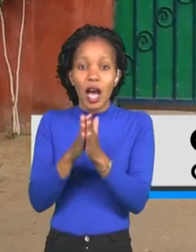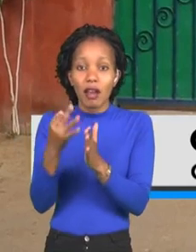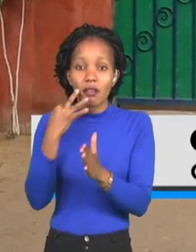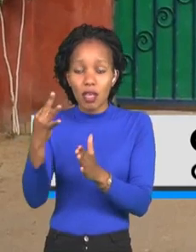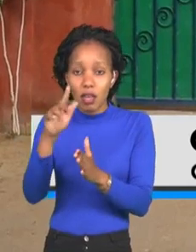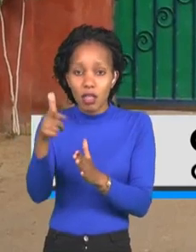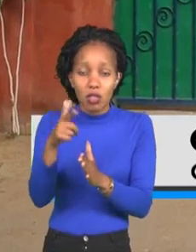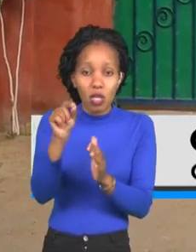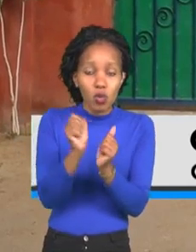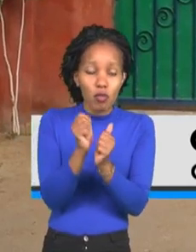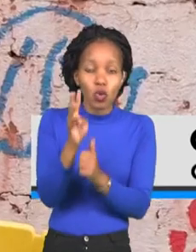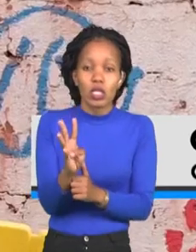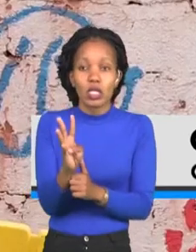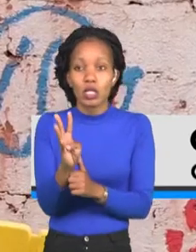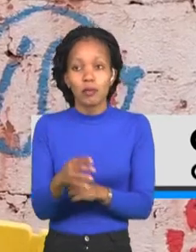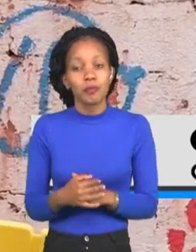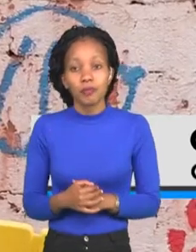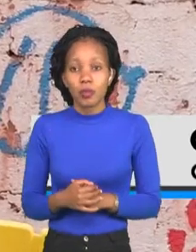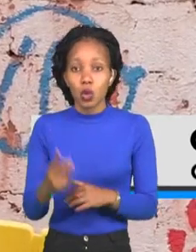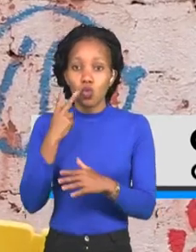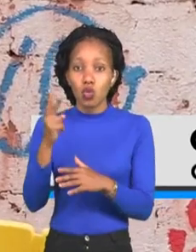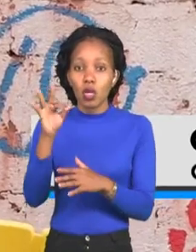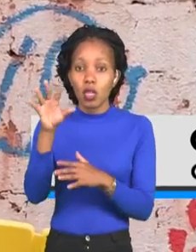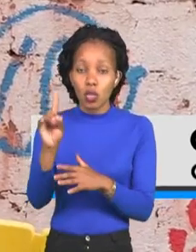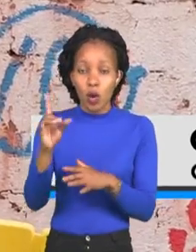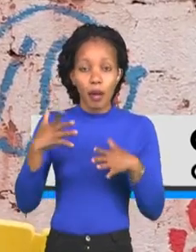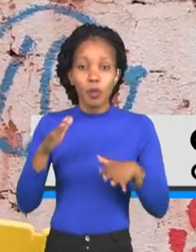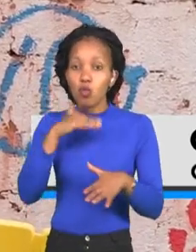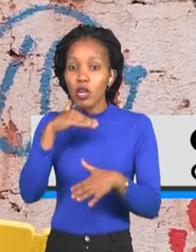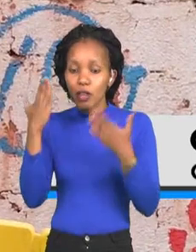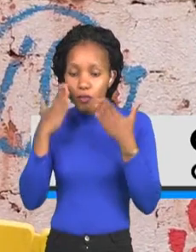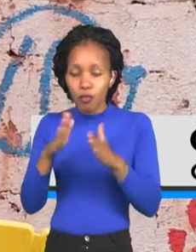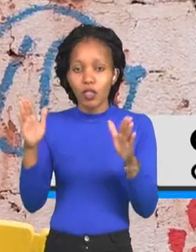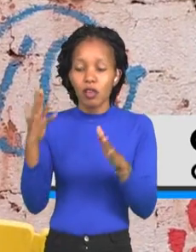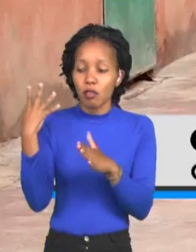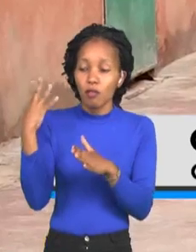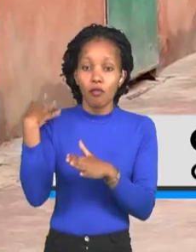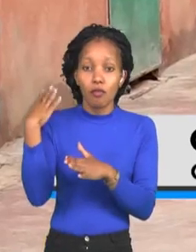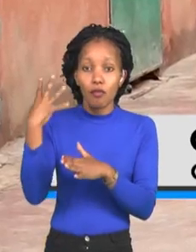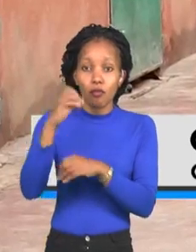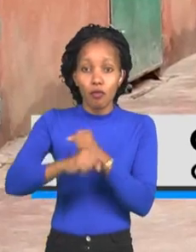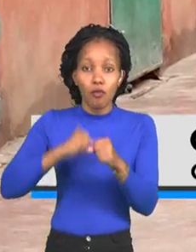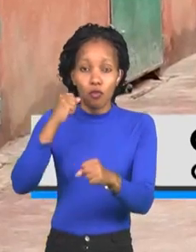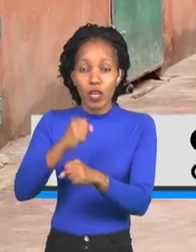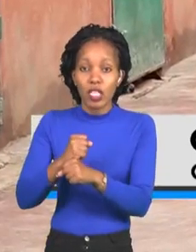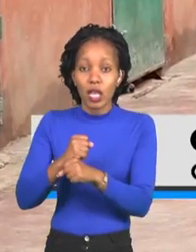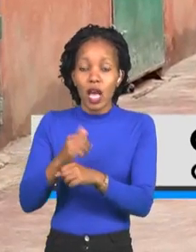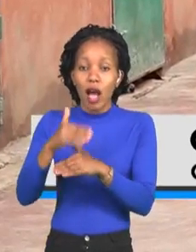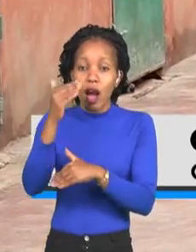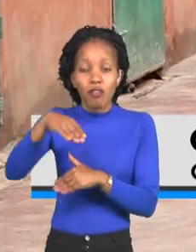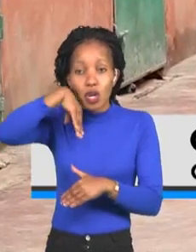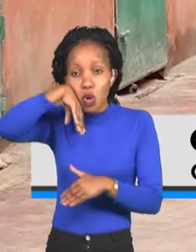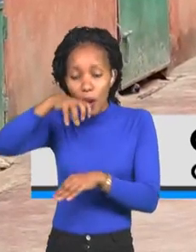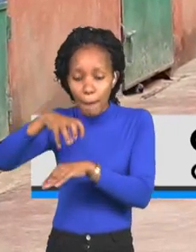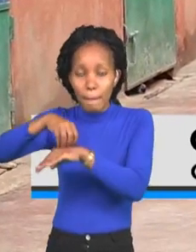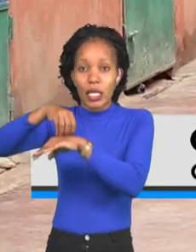in 2014. And 231 people died over the past 4 years from the wounds they received, mainly as a